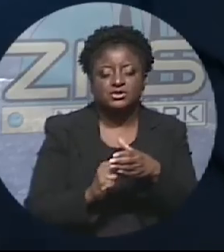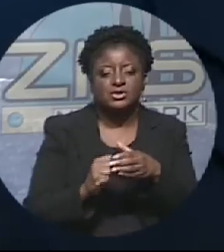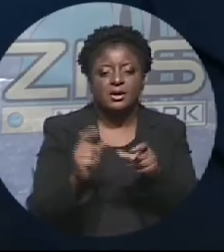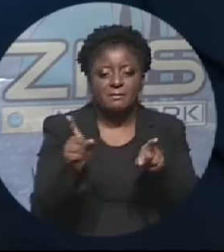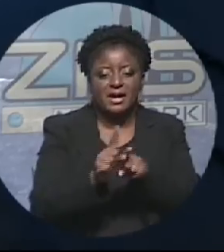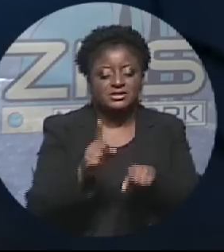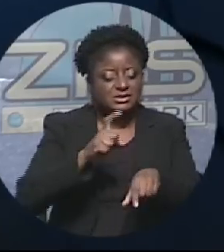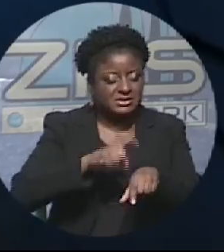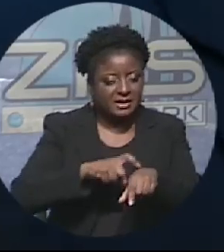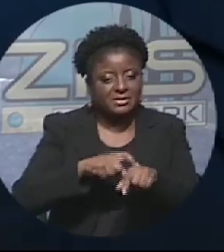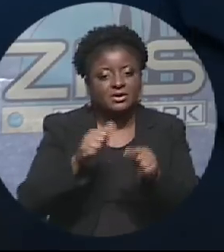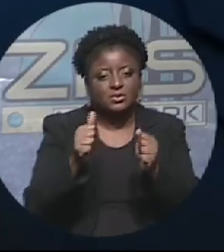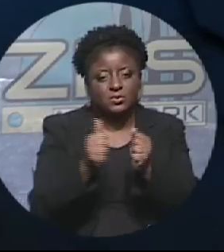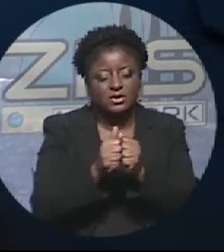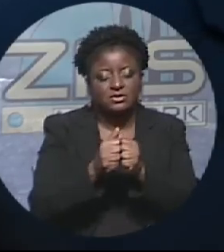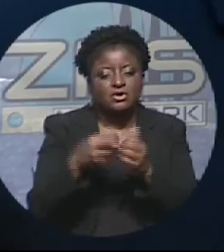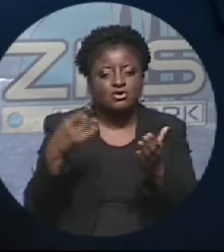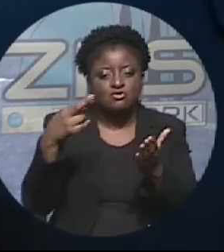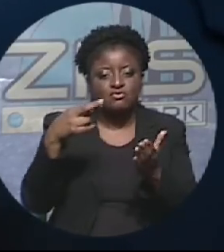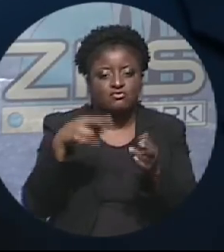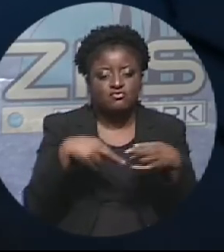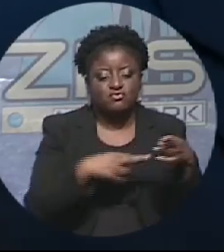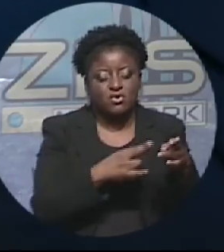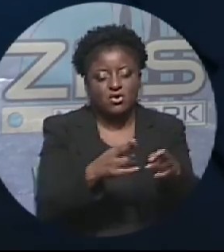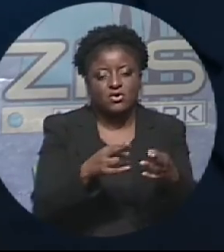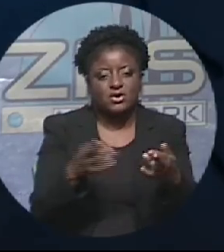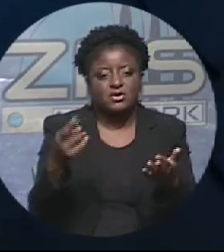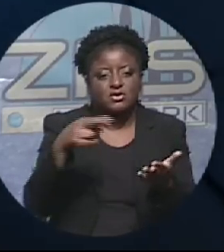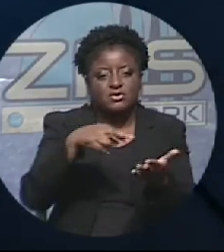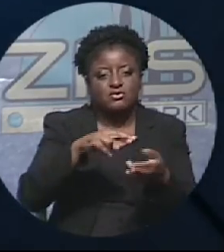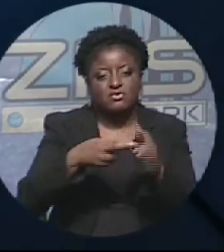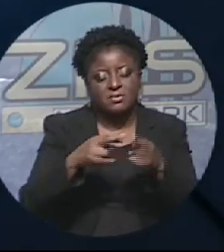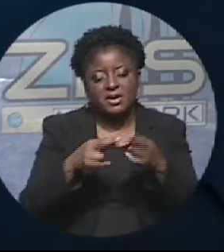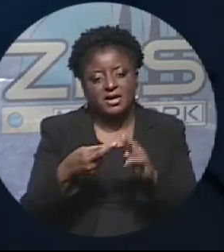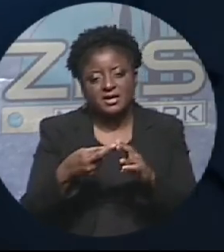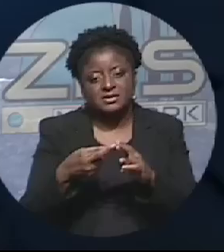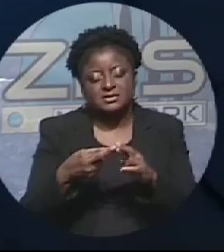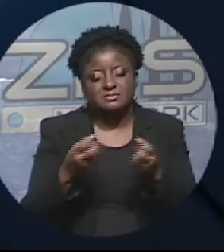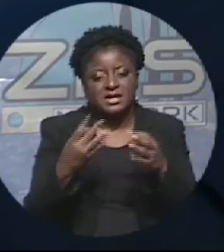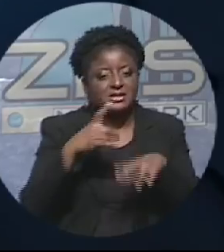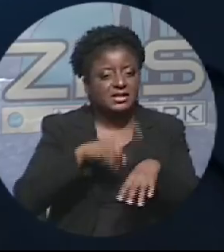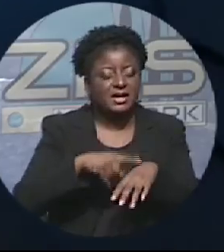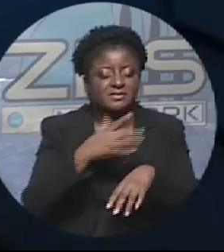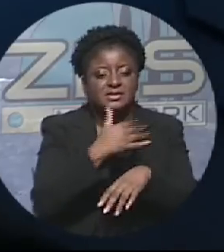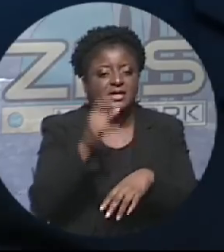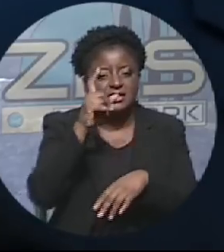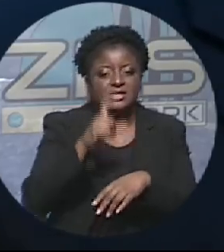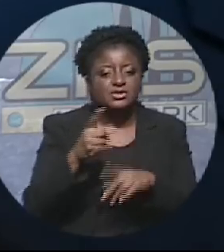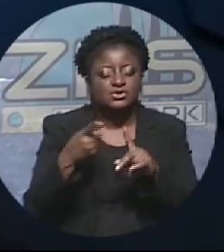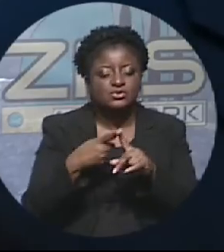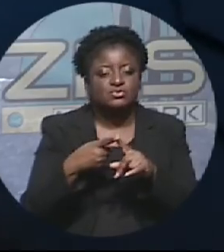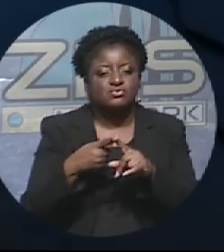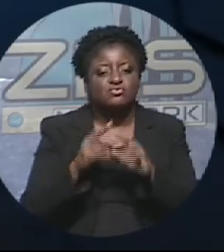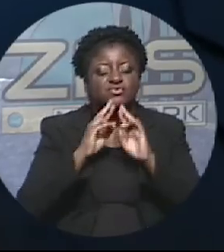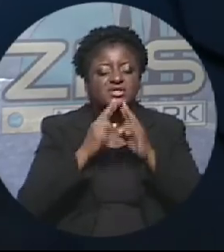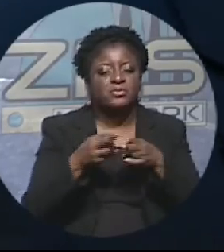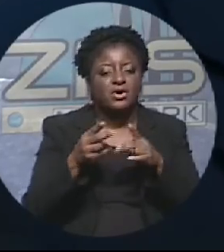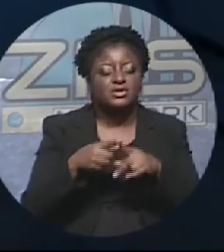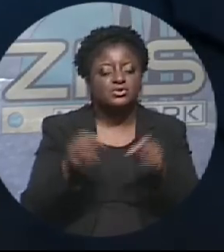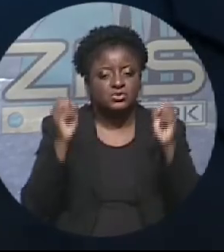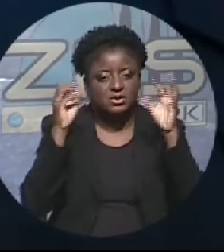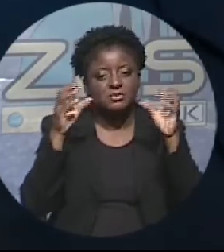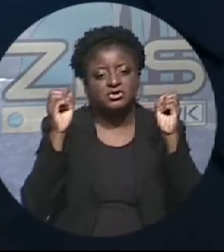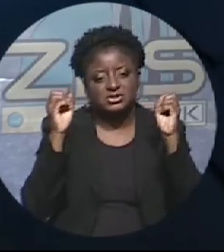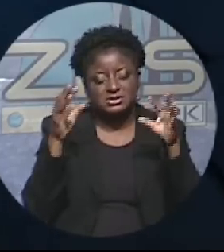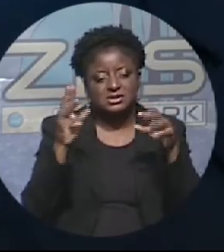because very often they have to respond to emergencies, to dig up the roads, to respond to emergencies, and it's not fitting in with all our schedule.